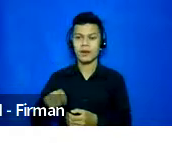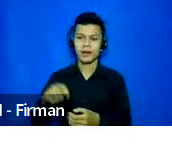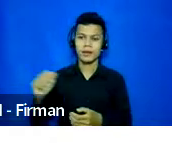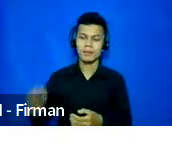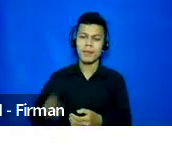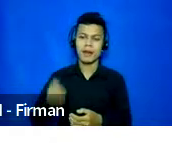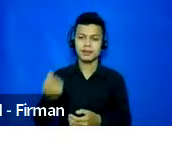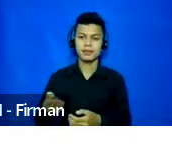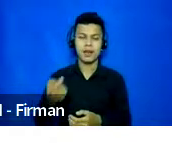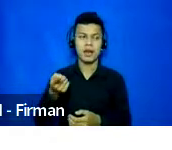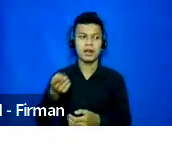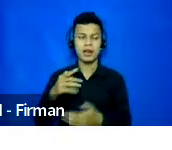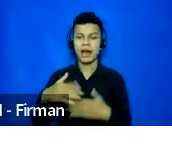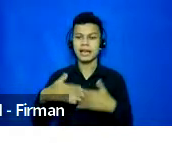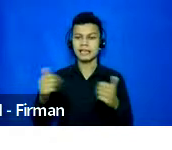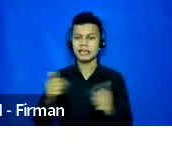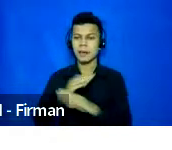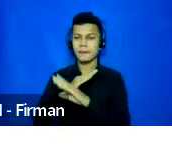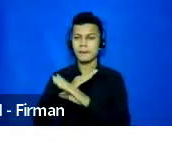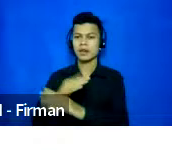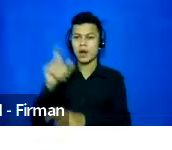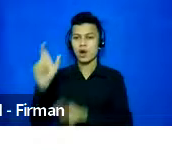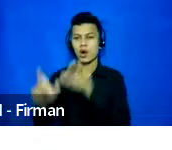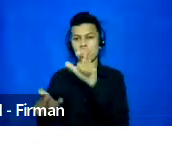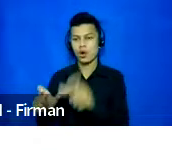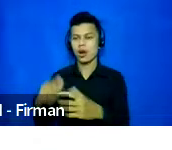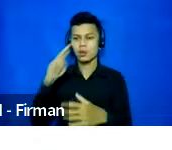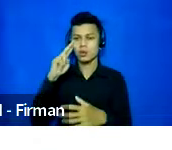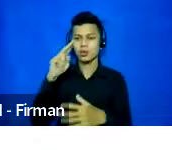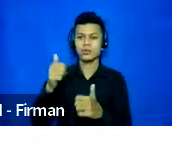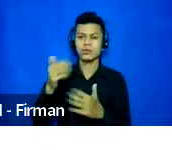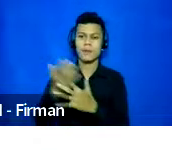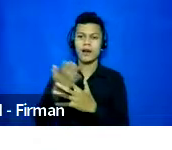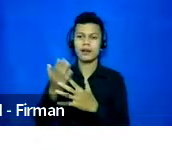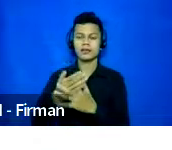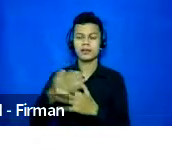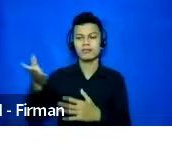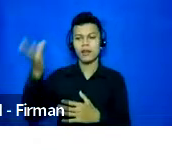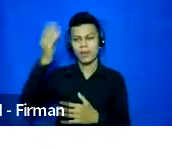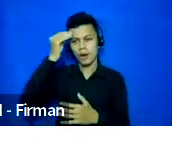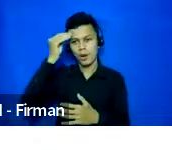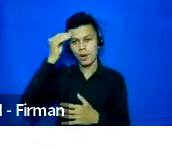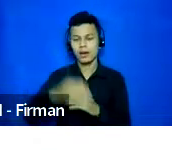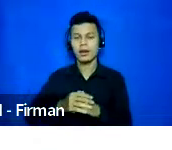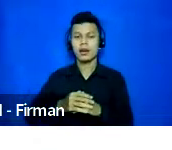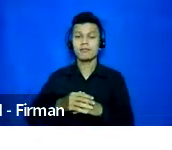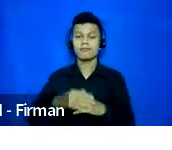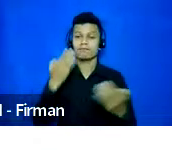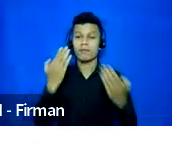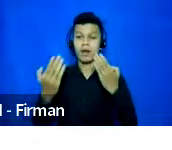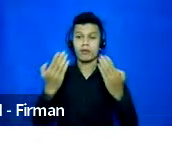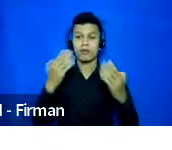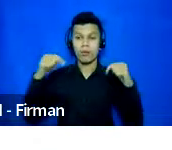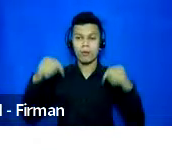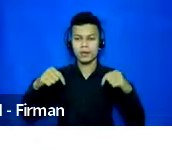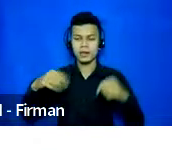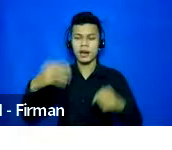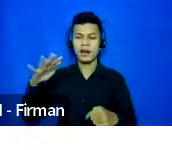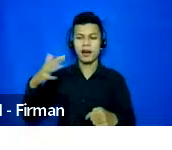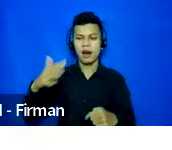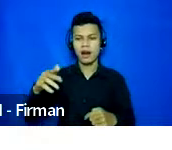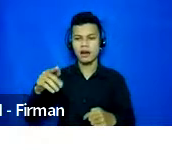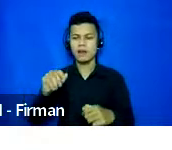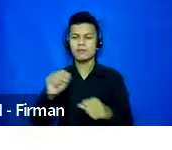advertising revenue based on user engagement. And these platforms have natural conflict between combating